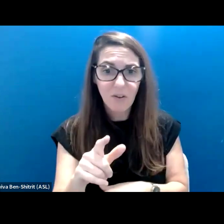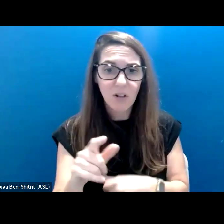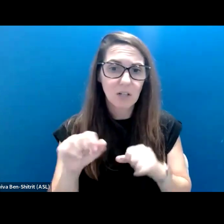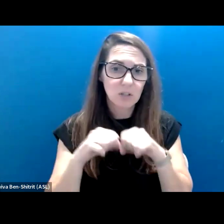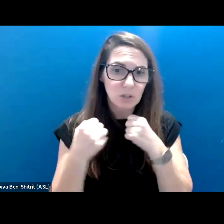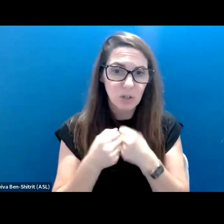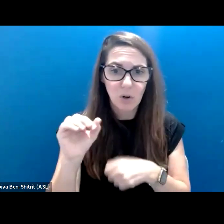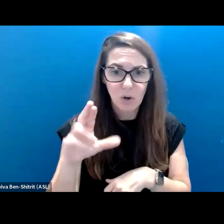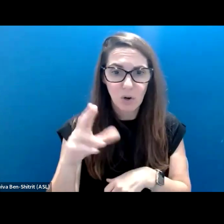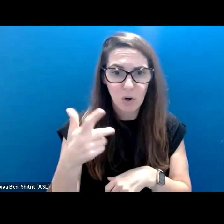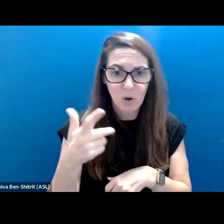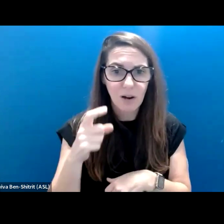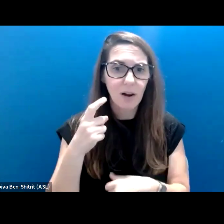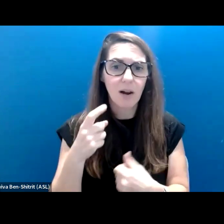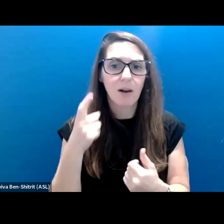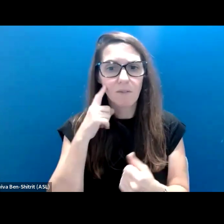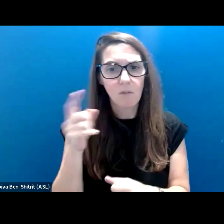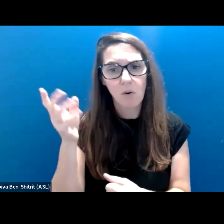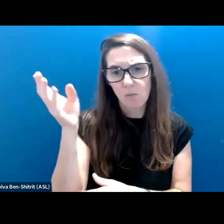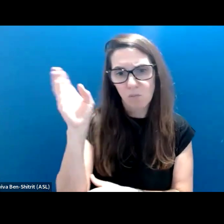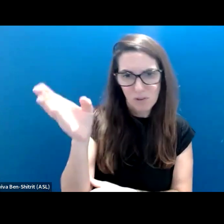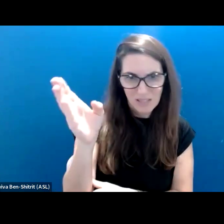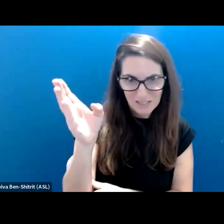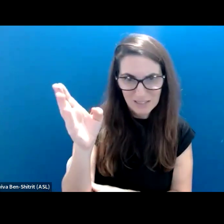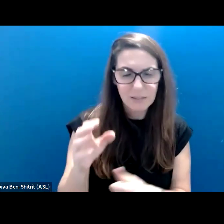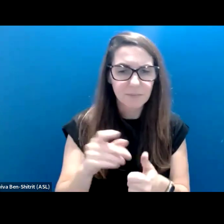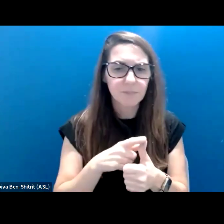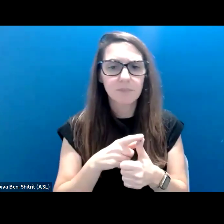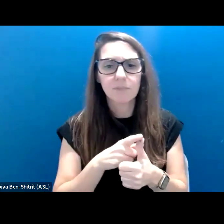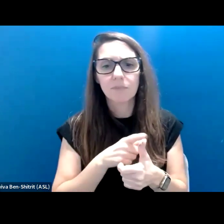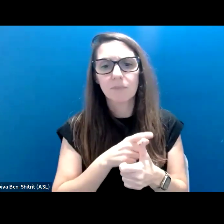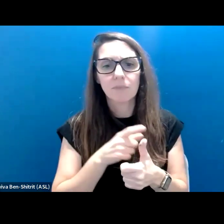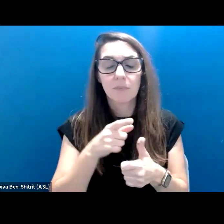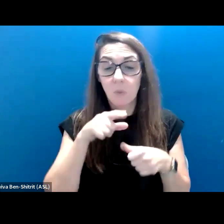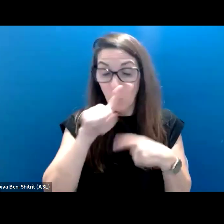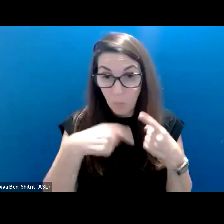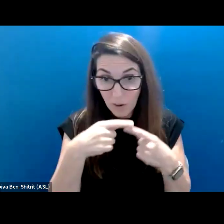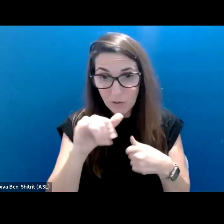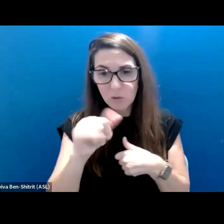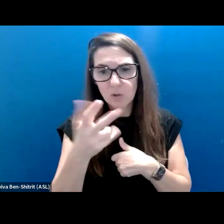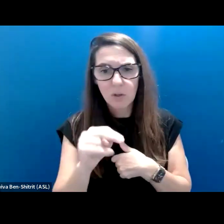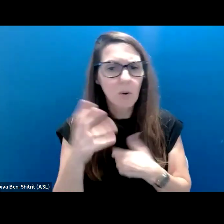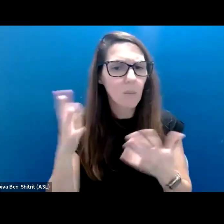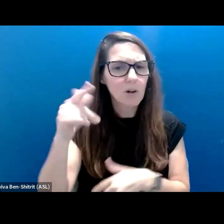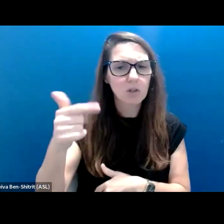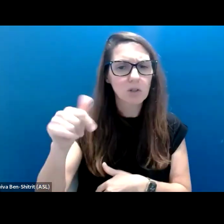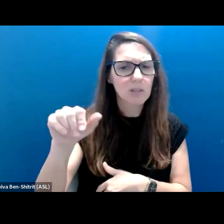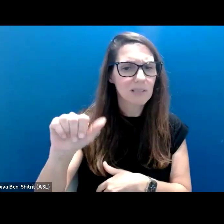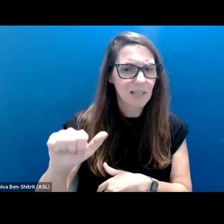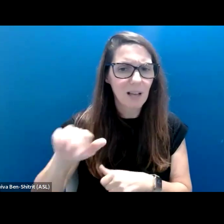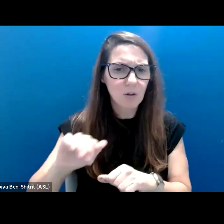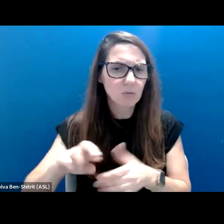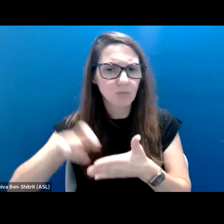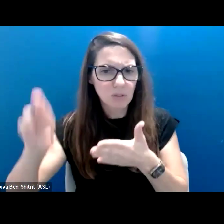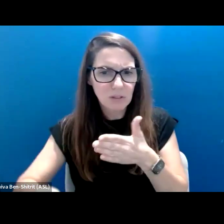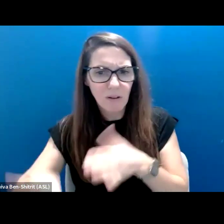wrote the Blueprint for Accountability to come and present in January on what GSA's findings are and what the multi-stakeholder process